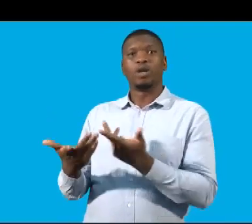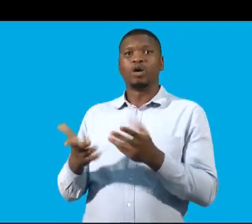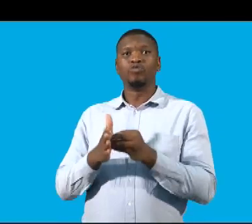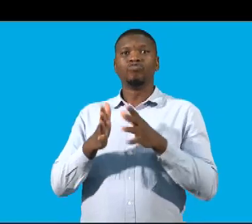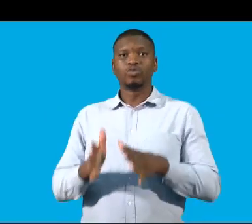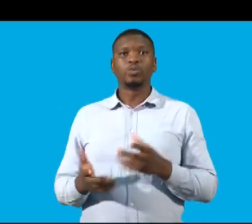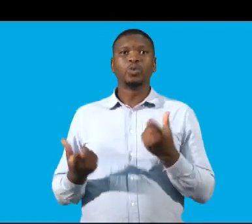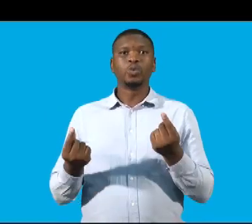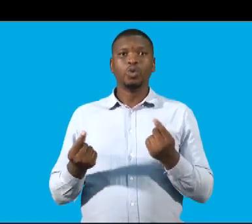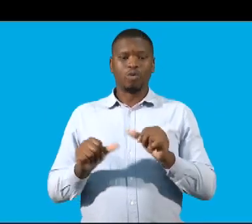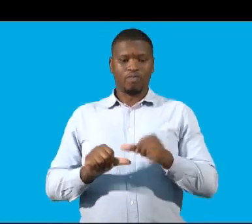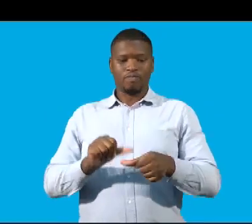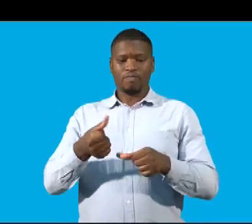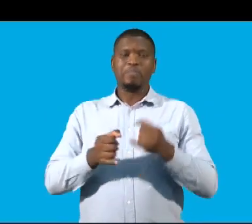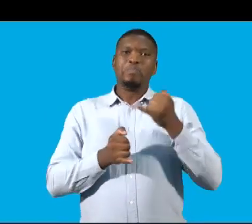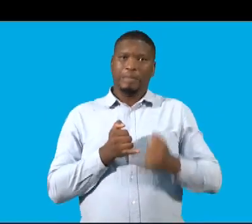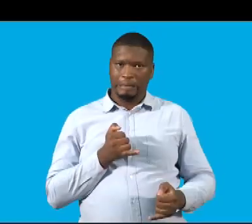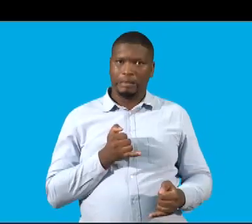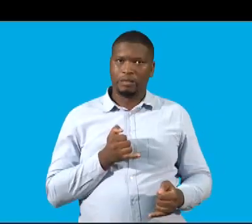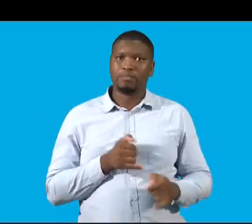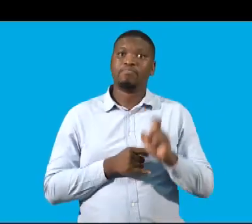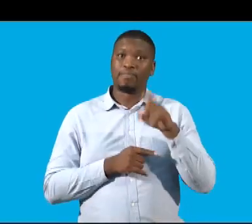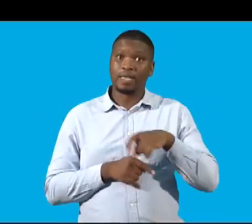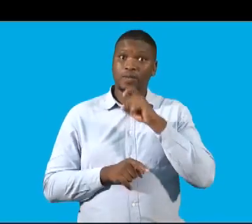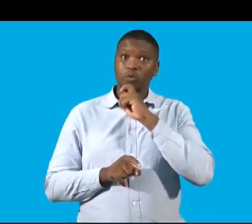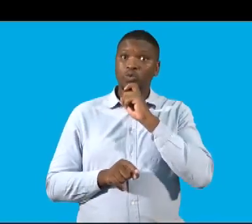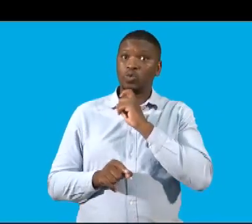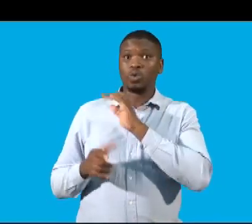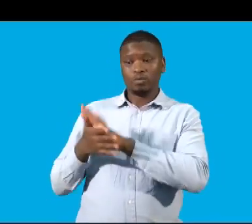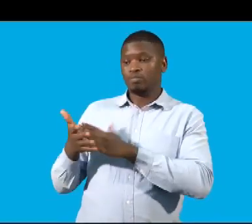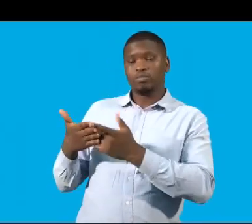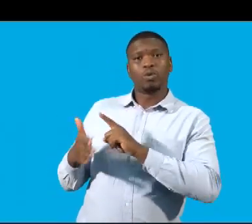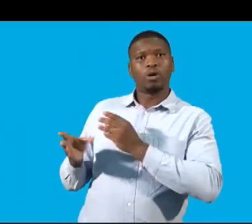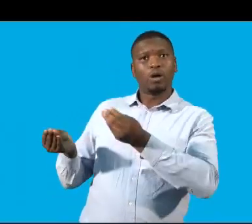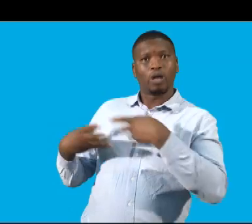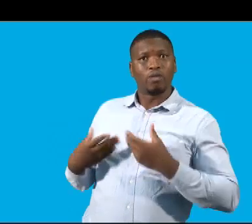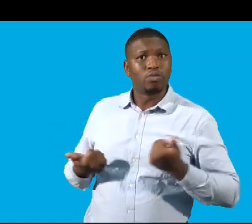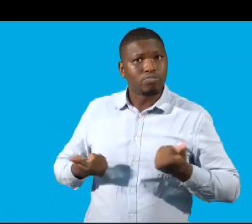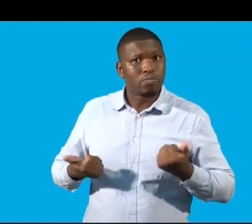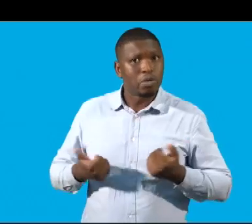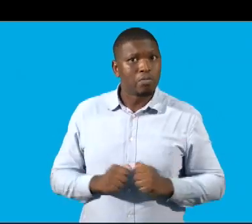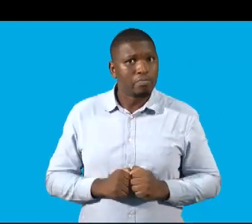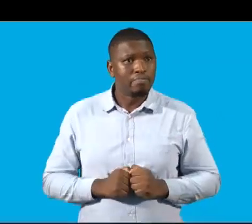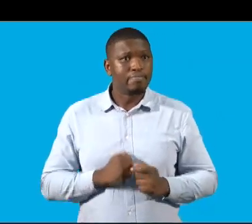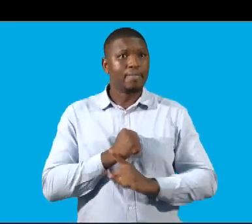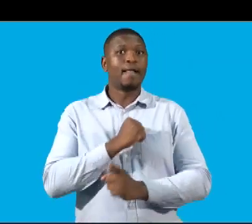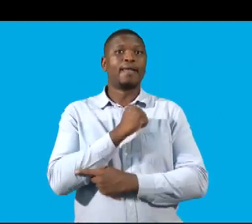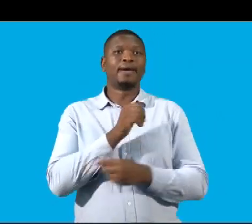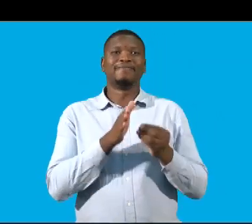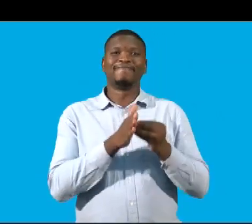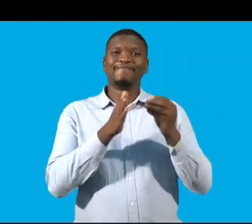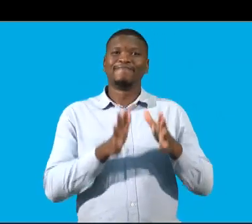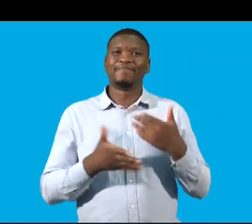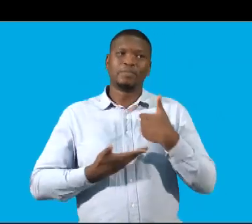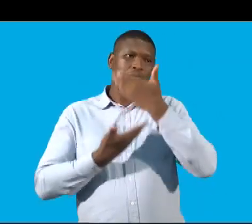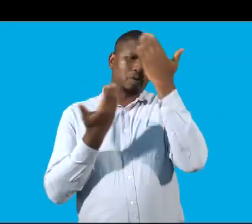formula incorrectly. So you need to use the formula sheet because these formulas are provided. And lastly, learners do not know how